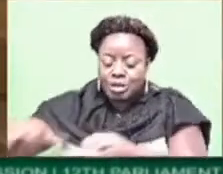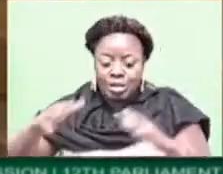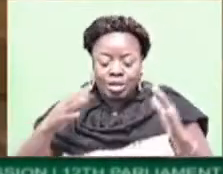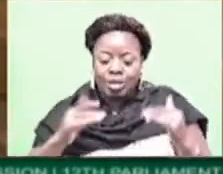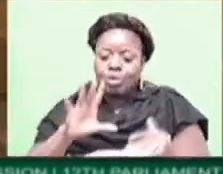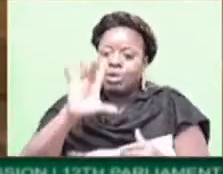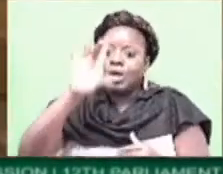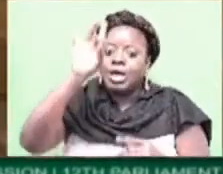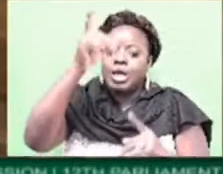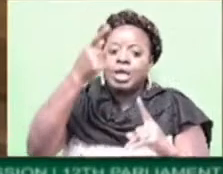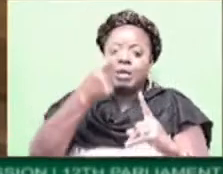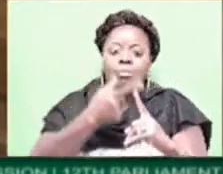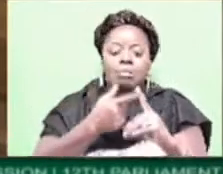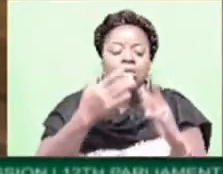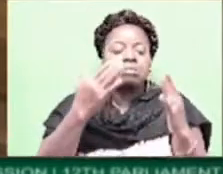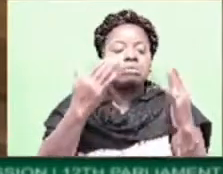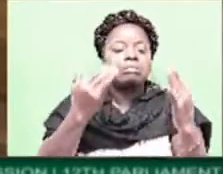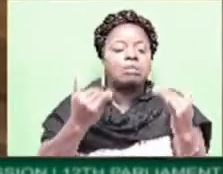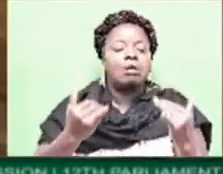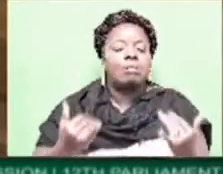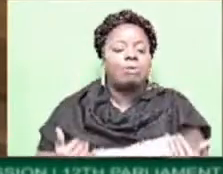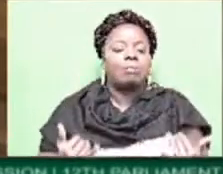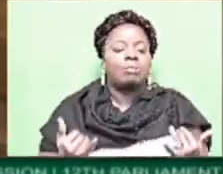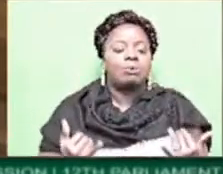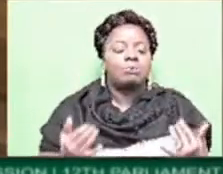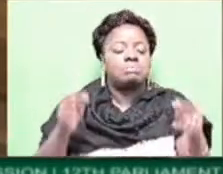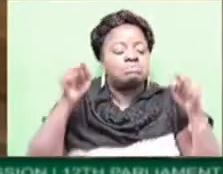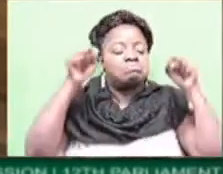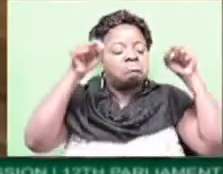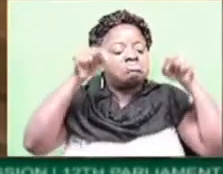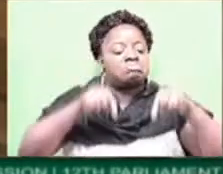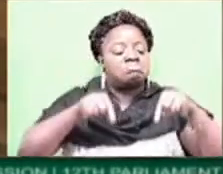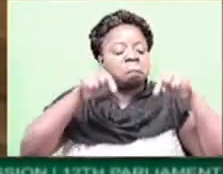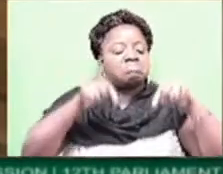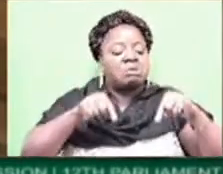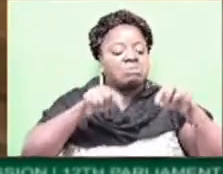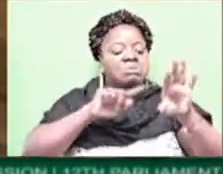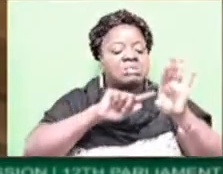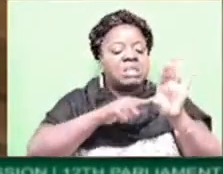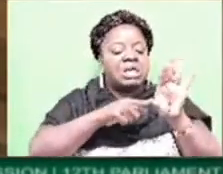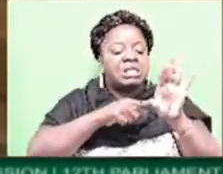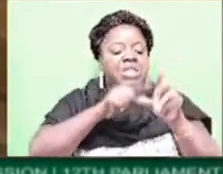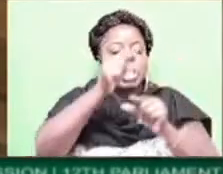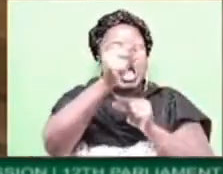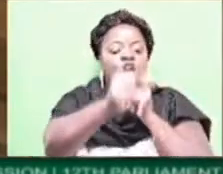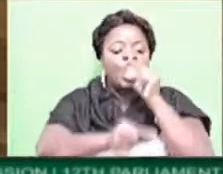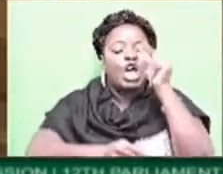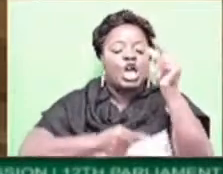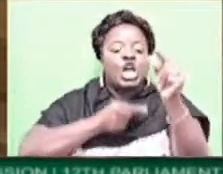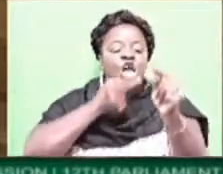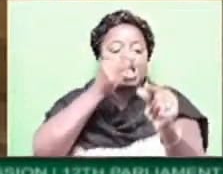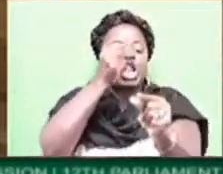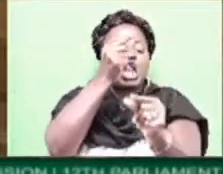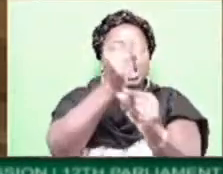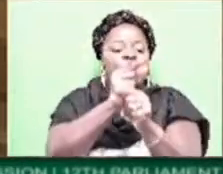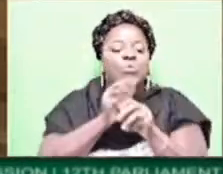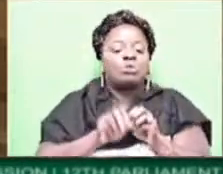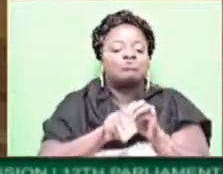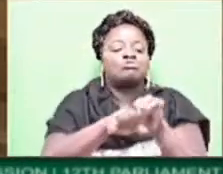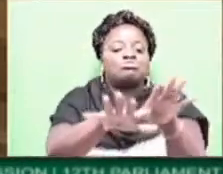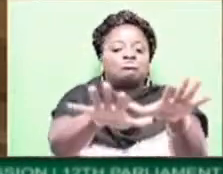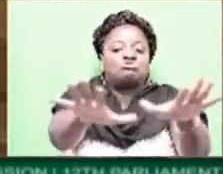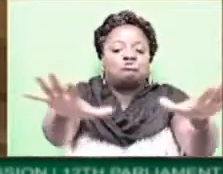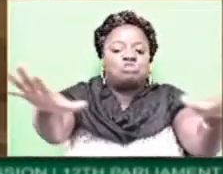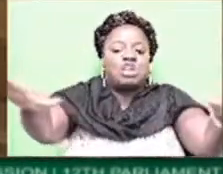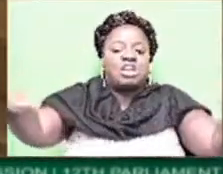are, in the beginning of a global pandemic, because that is where we are now. We